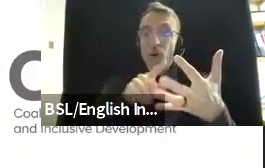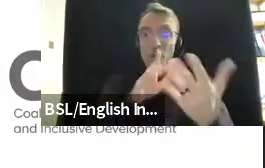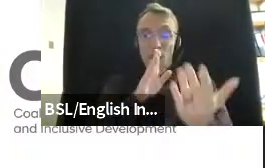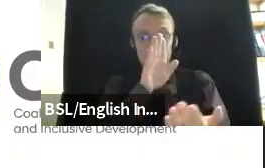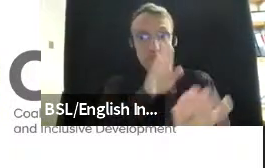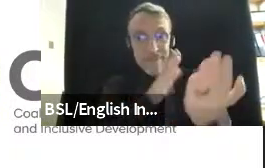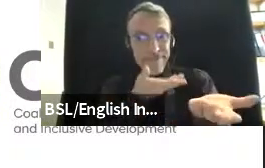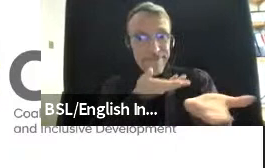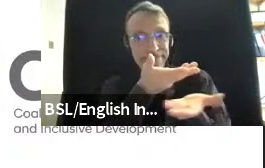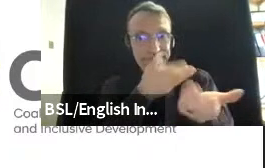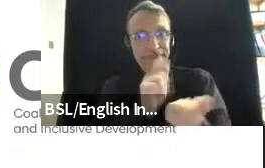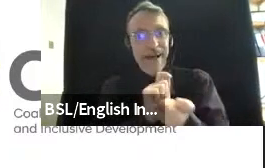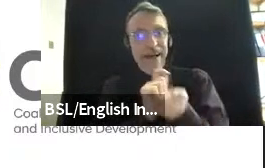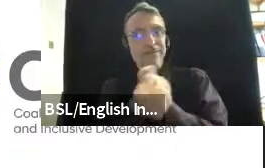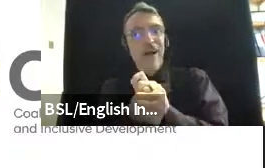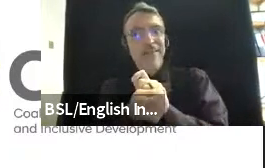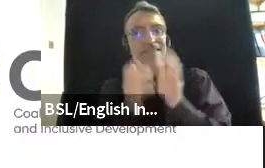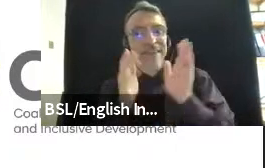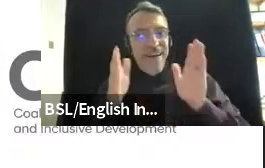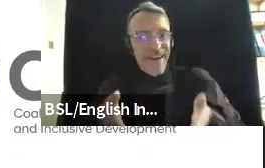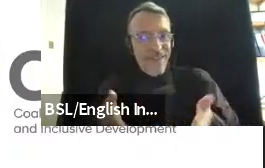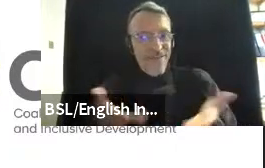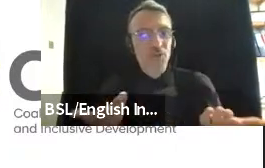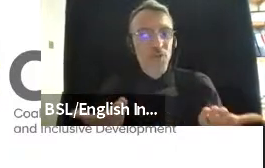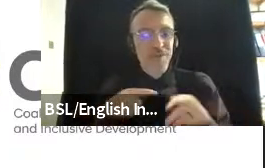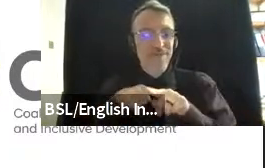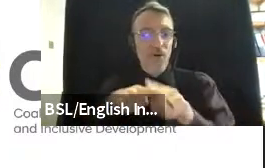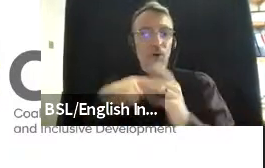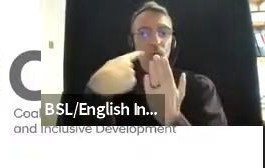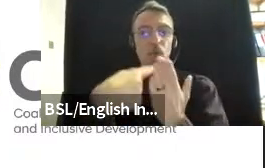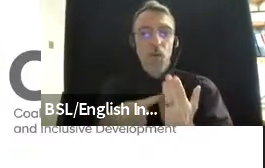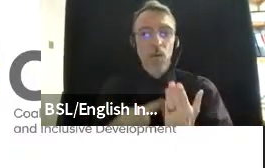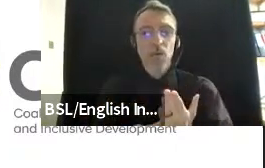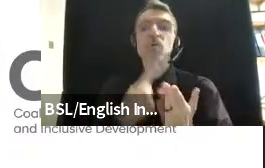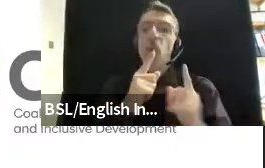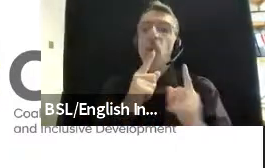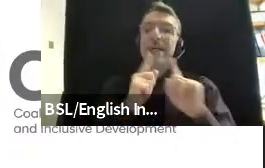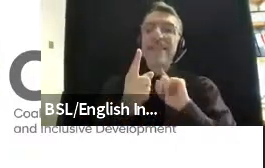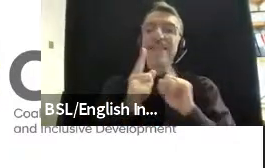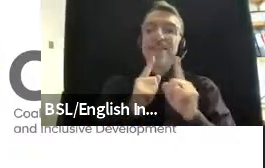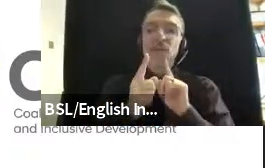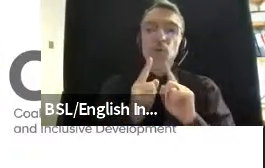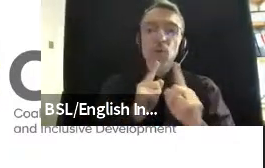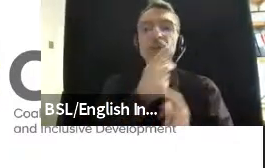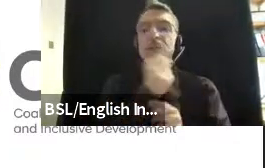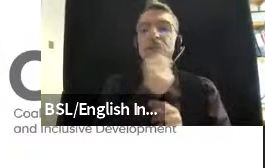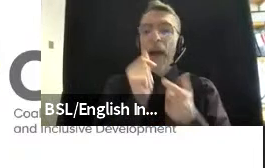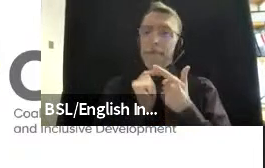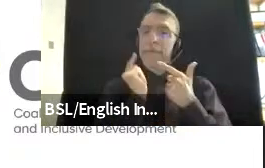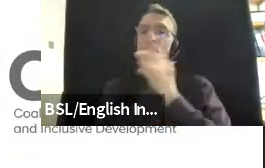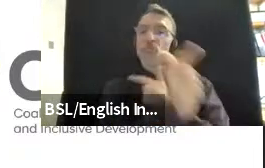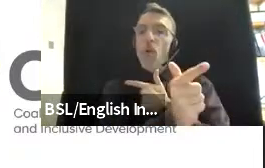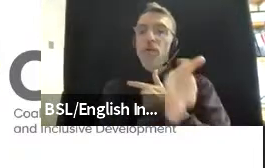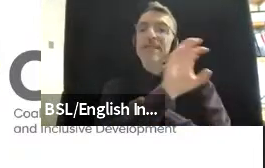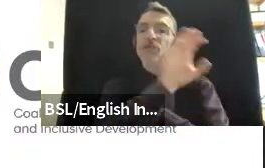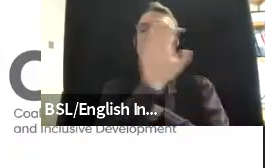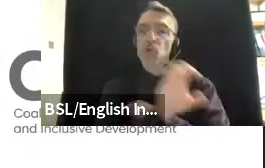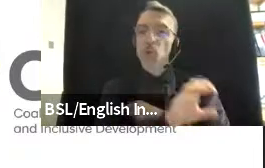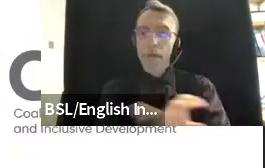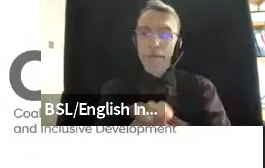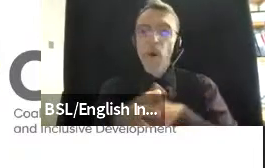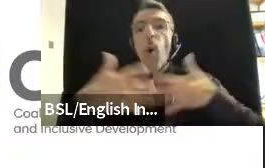our approach slightly. Some of the interviews were done remotely, either by Zoom or